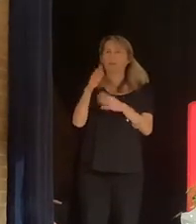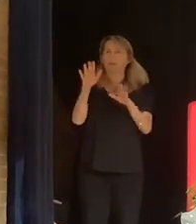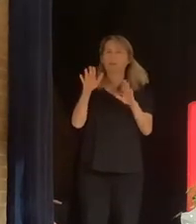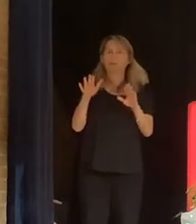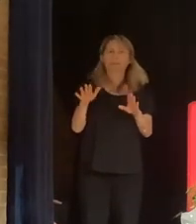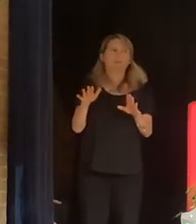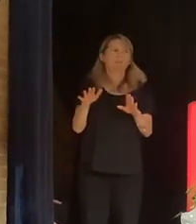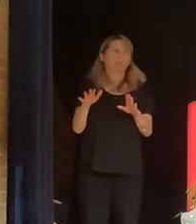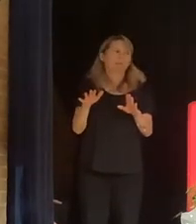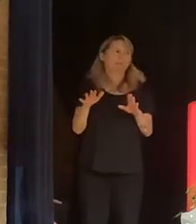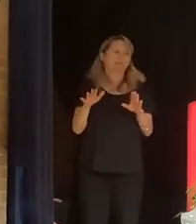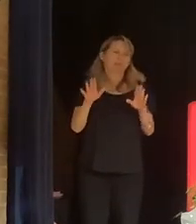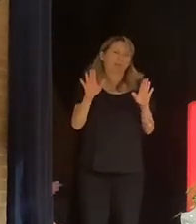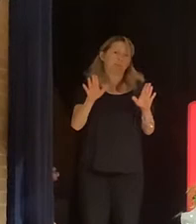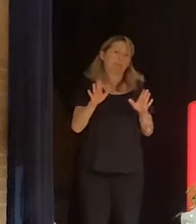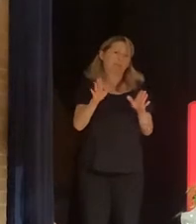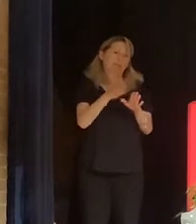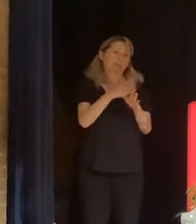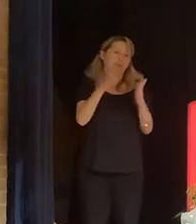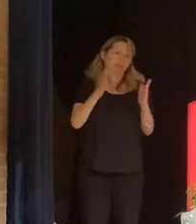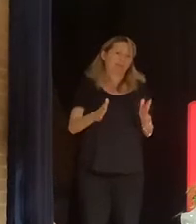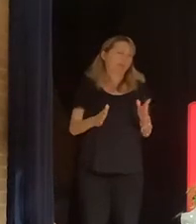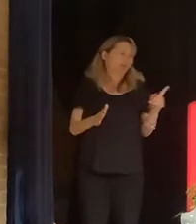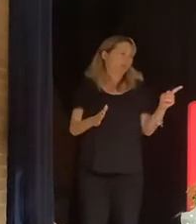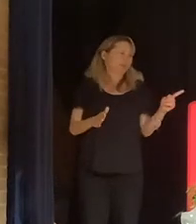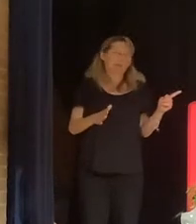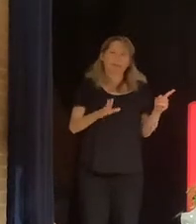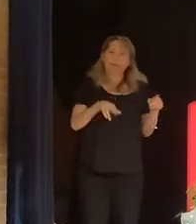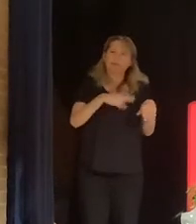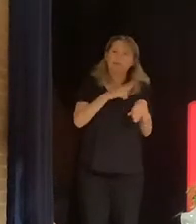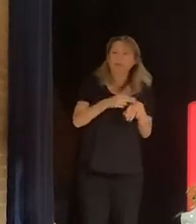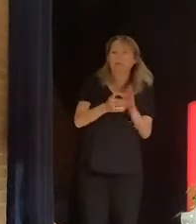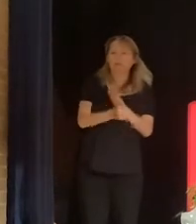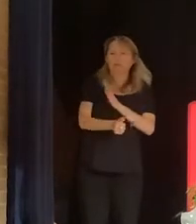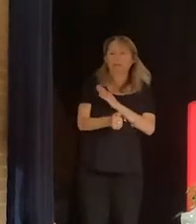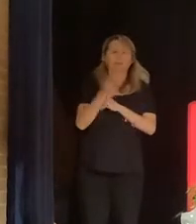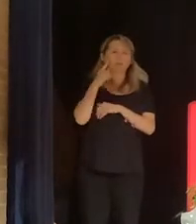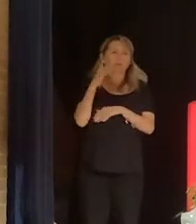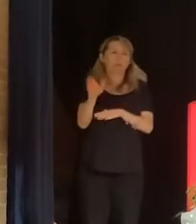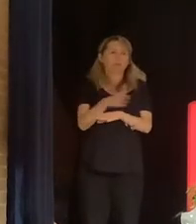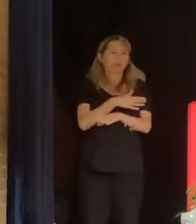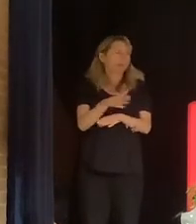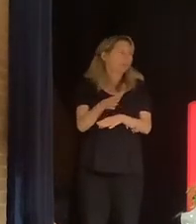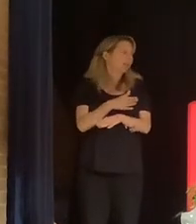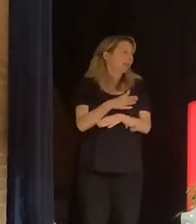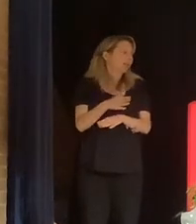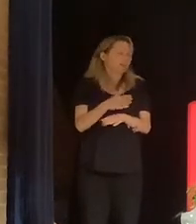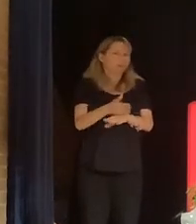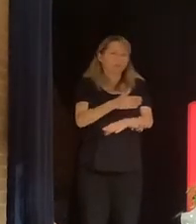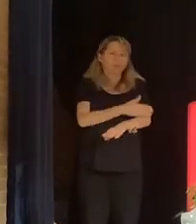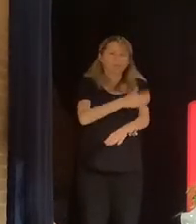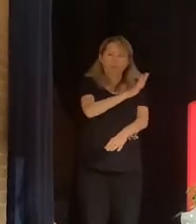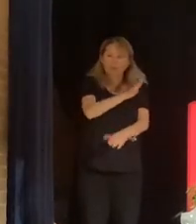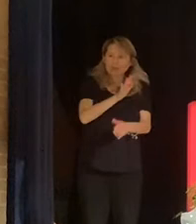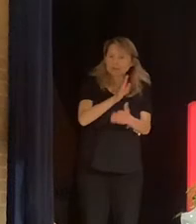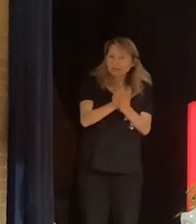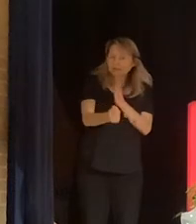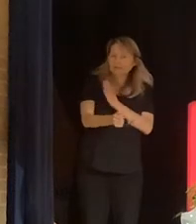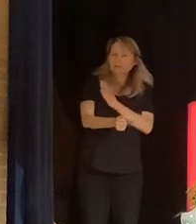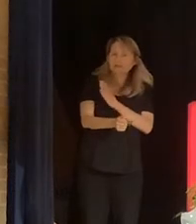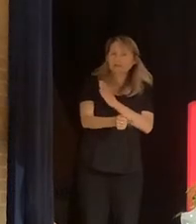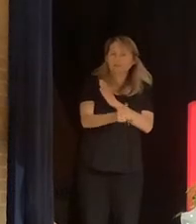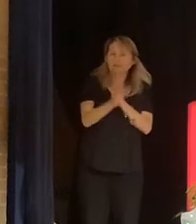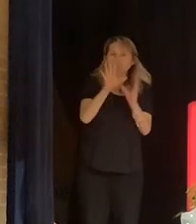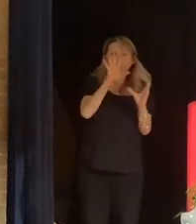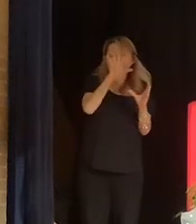qualities of a fine musician. She has a natural talent for music. She has improved her skills by immersing herself in